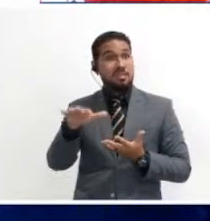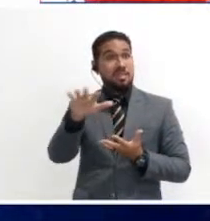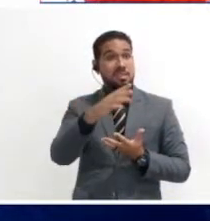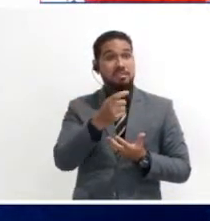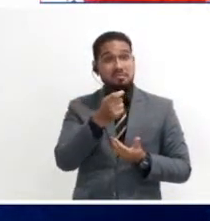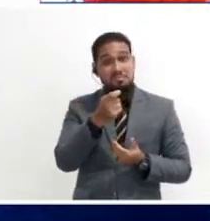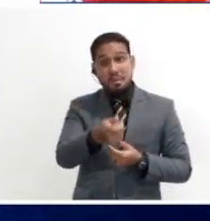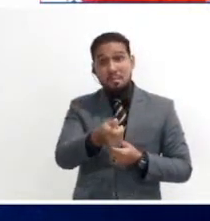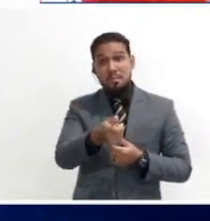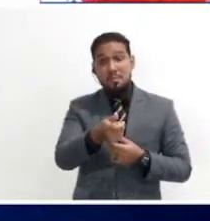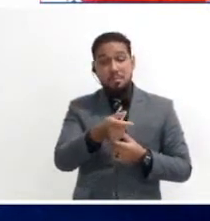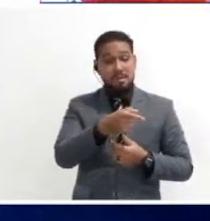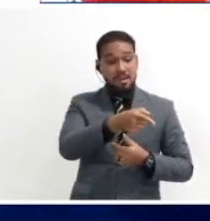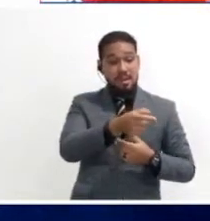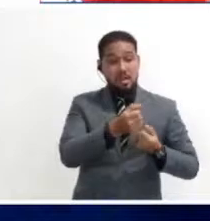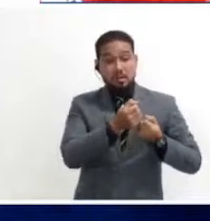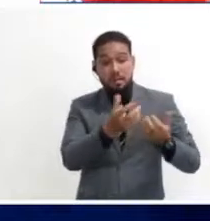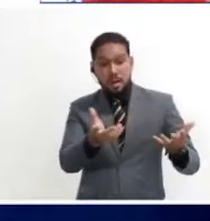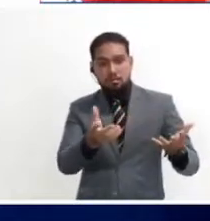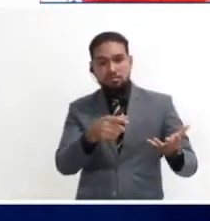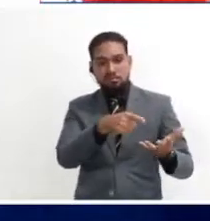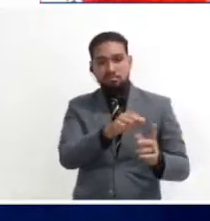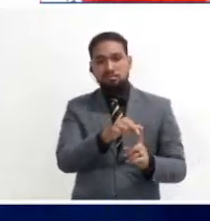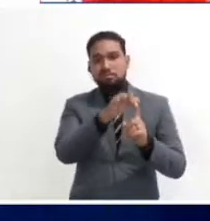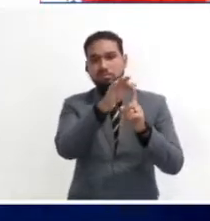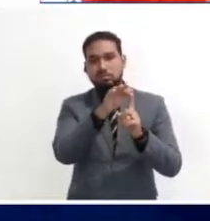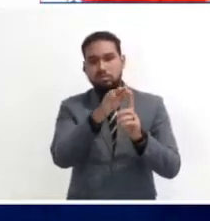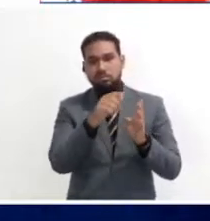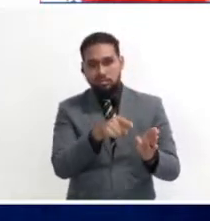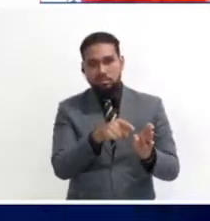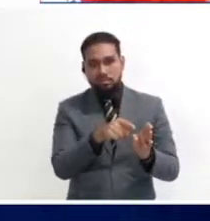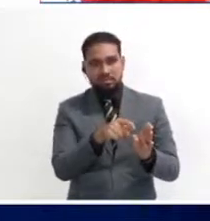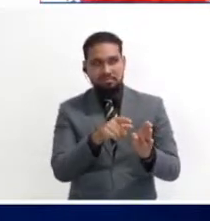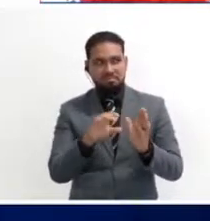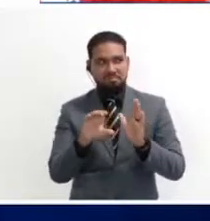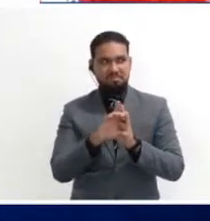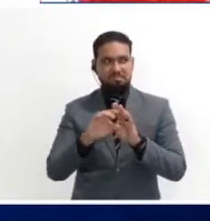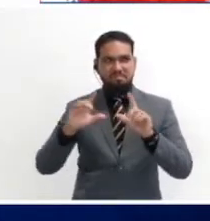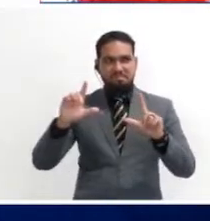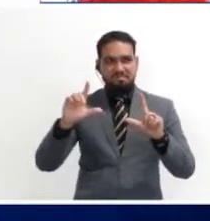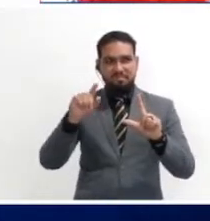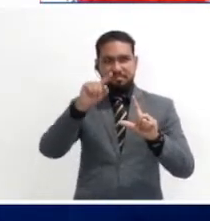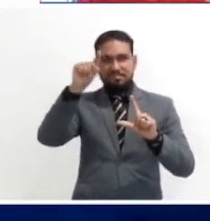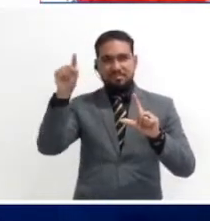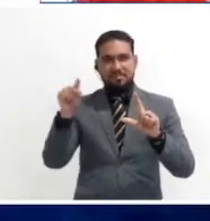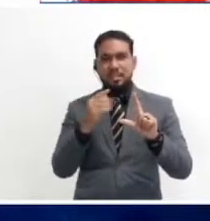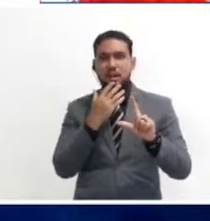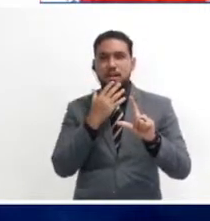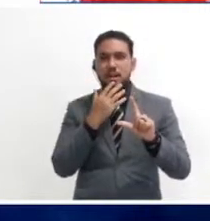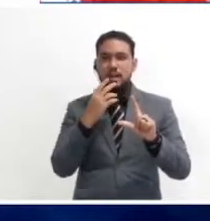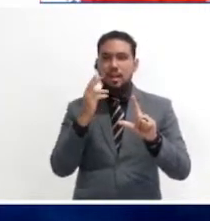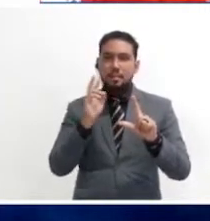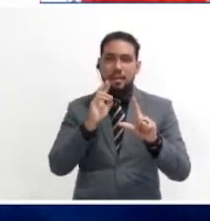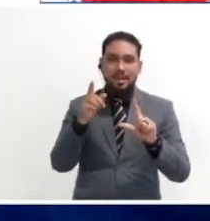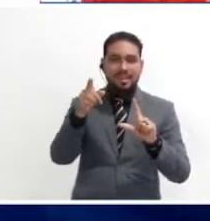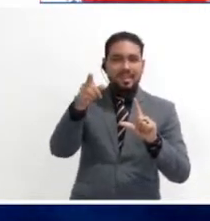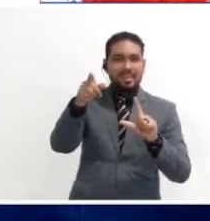in the images on the right, the kind of greenish layers, those are individual